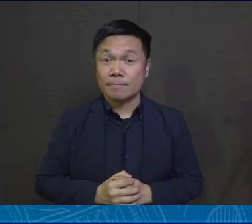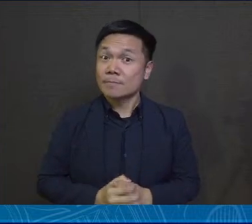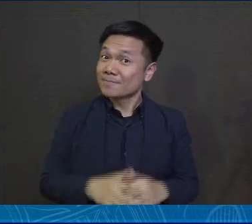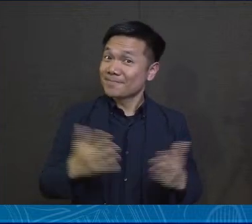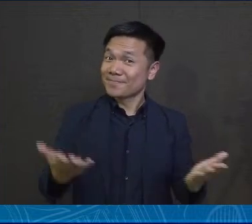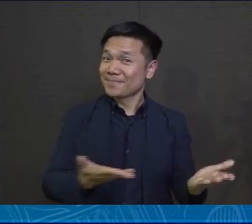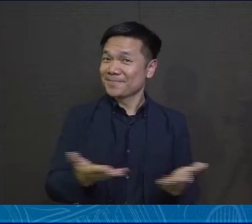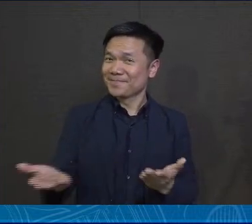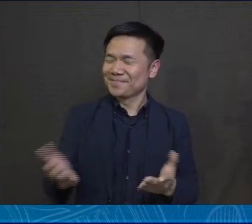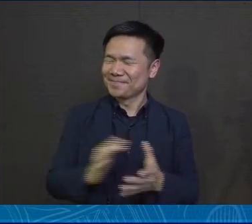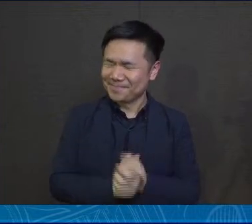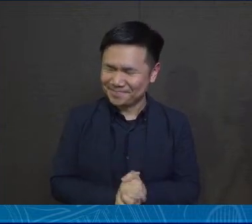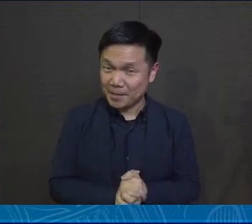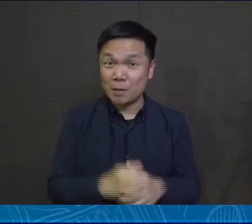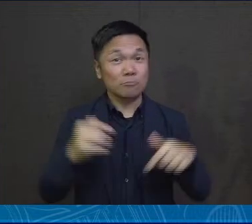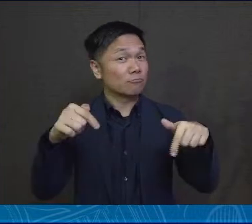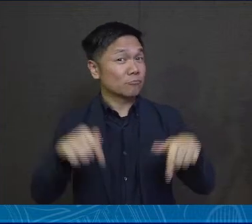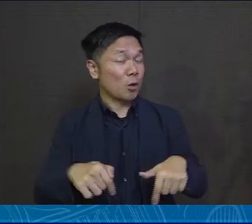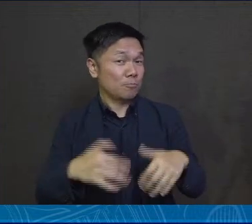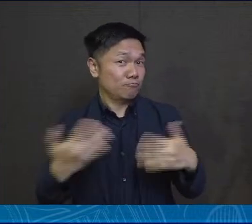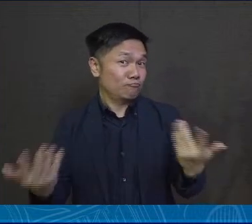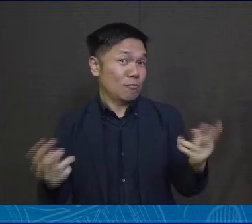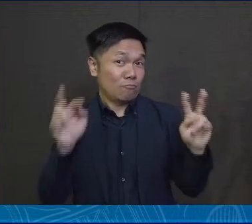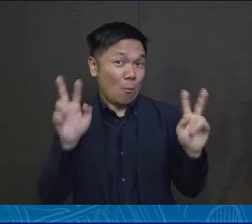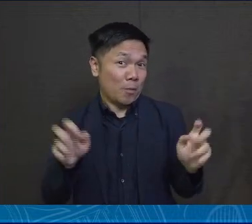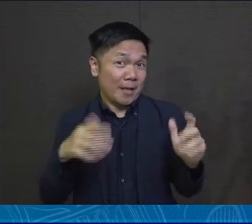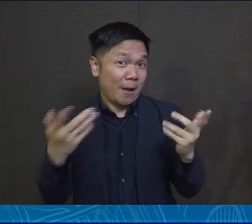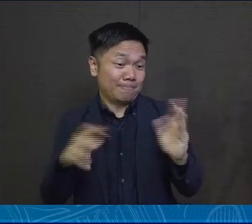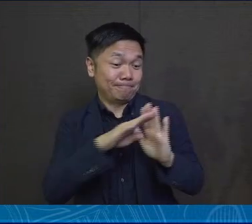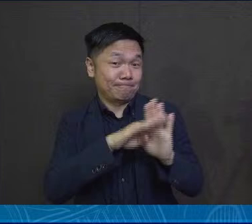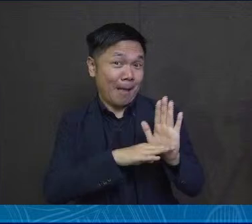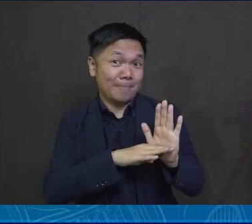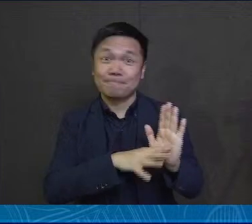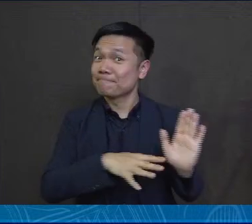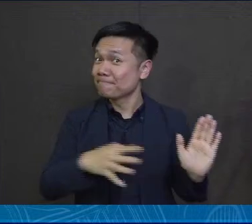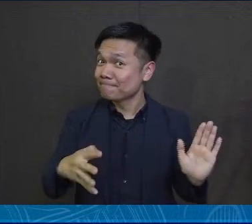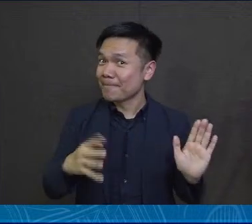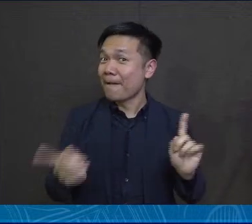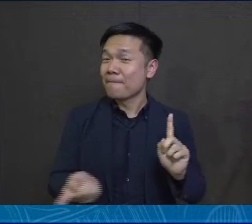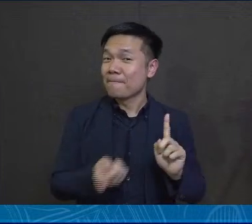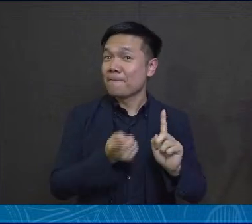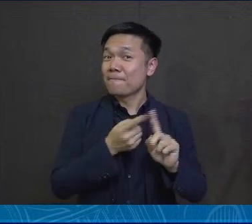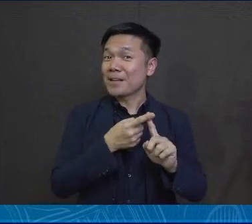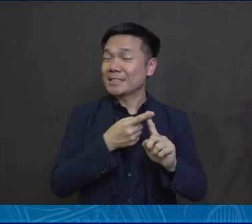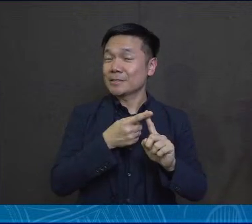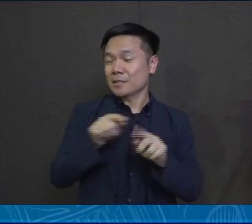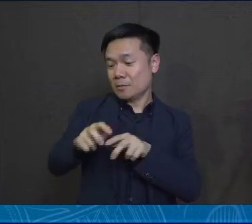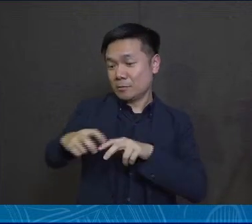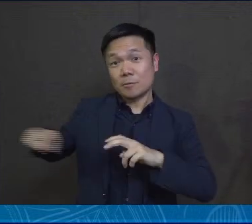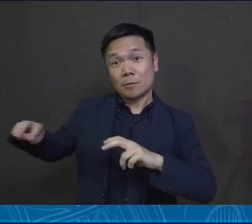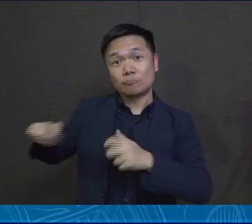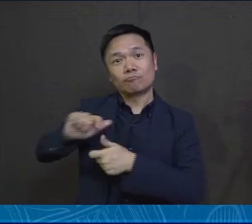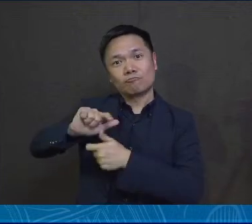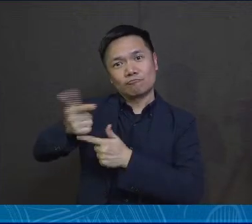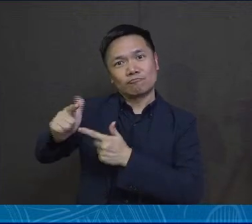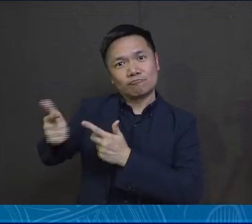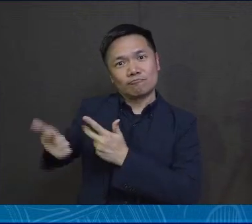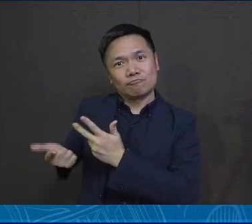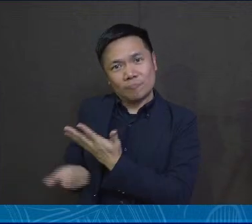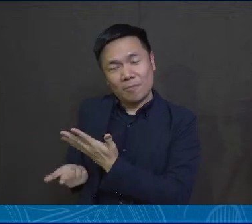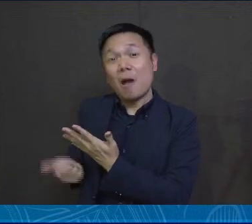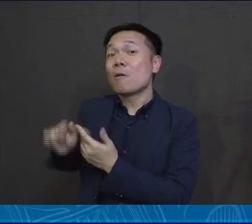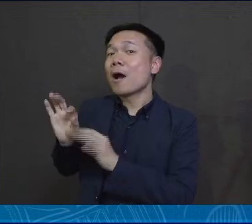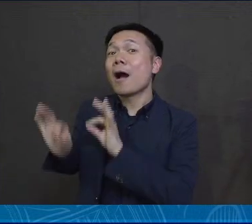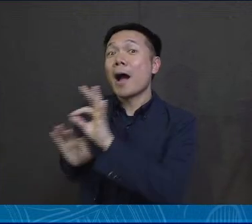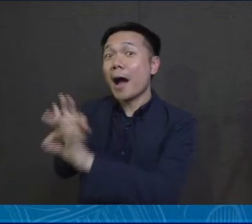Ladies and gentlemen, the format of our session this evening, I would offer 2 rounds of questions to the panel